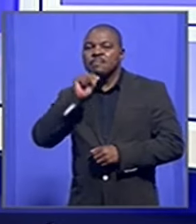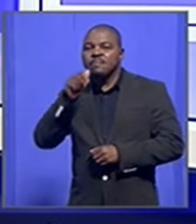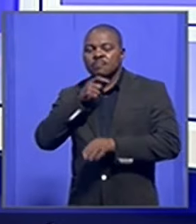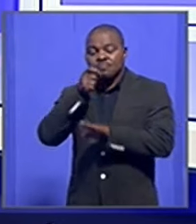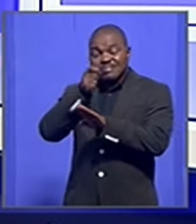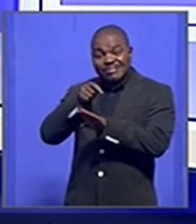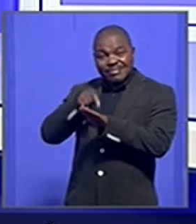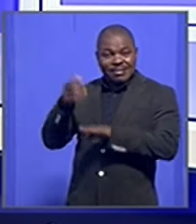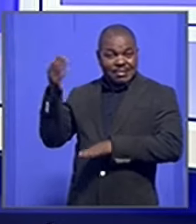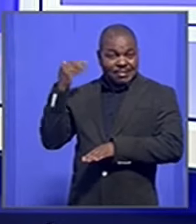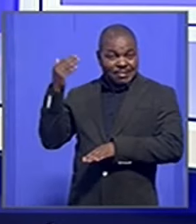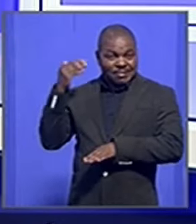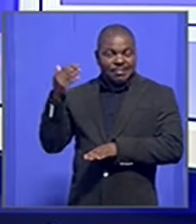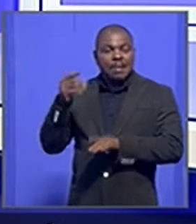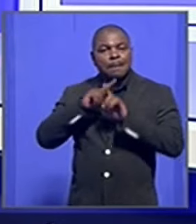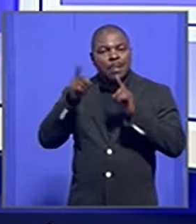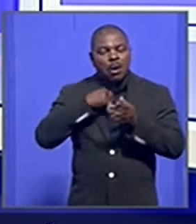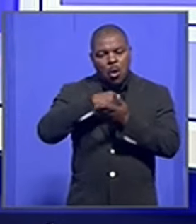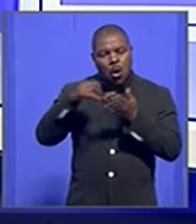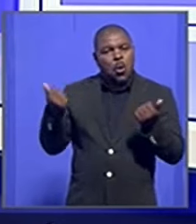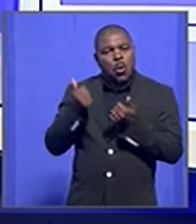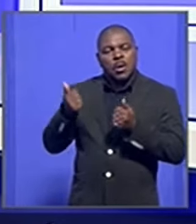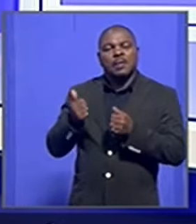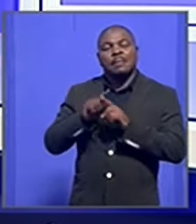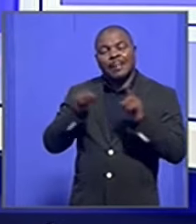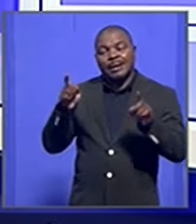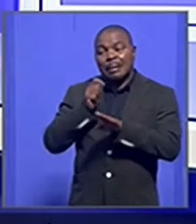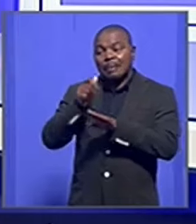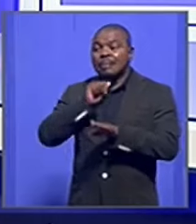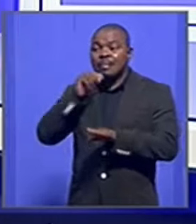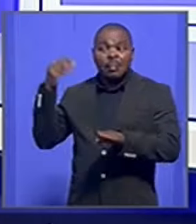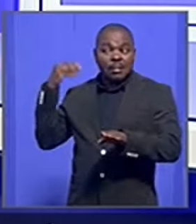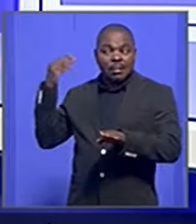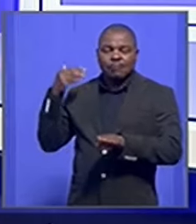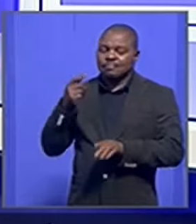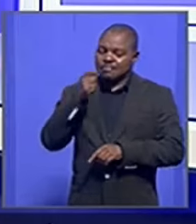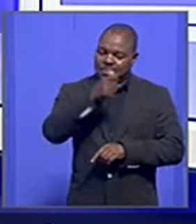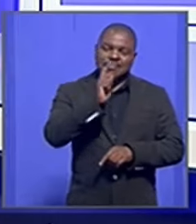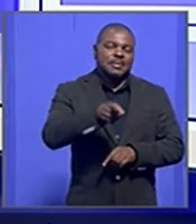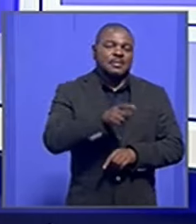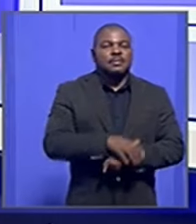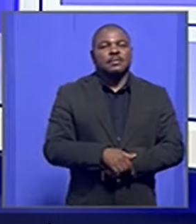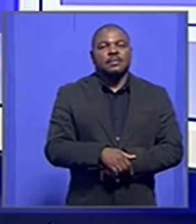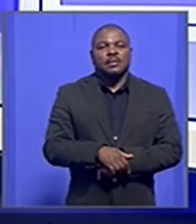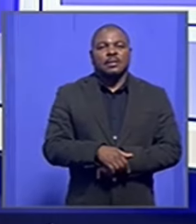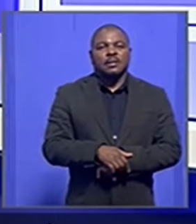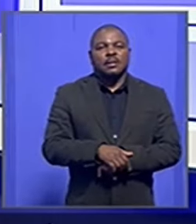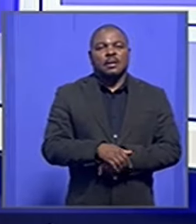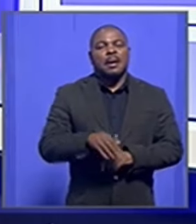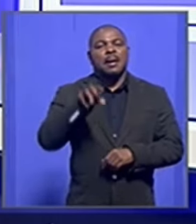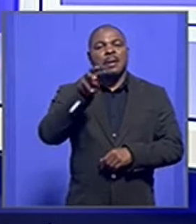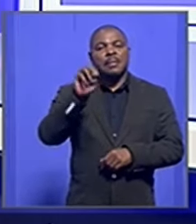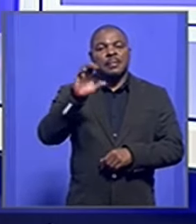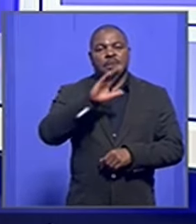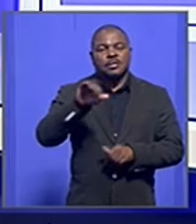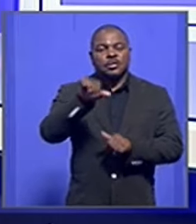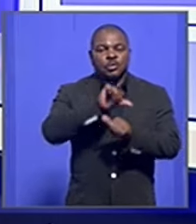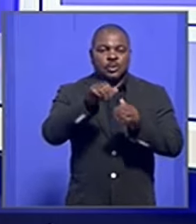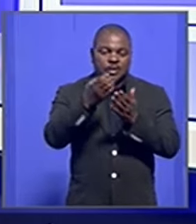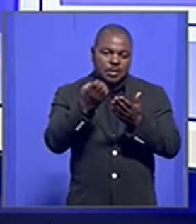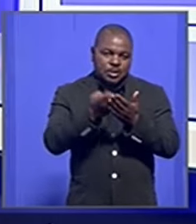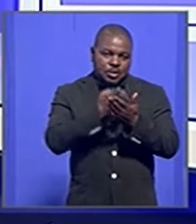e-toll le mororo e ntshitswe mo tirisong ke gore ga bane ba tila go duela. Se go ya ka mokhuduthamaga wa tlhabololo ya